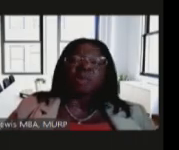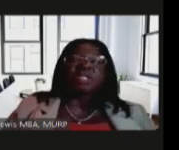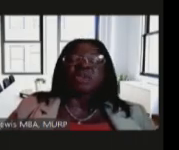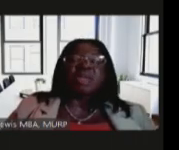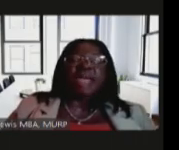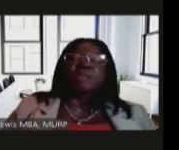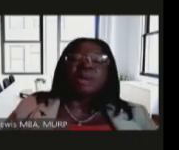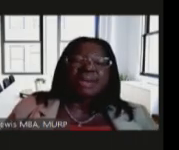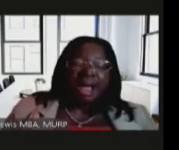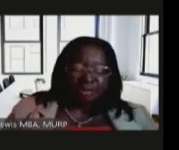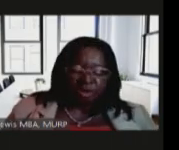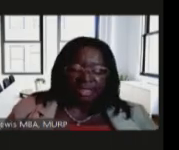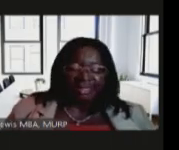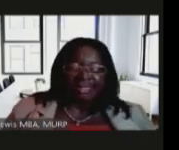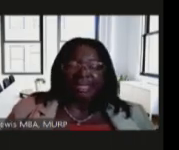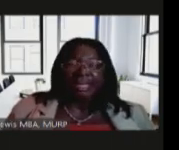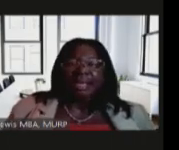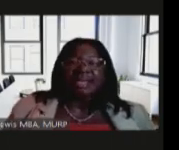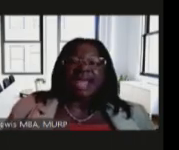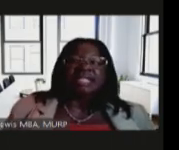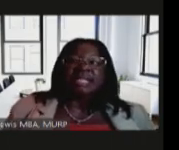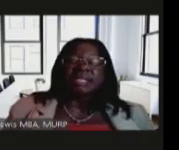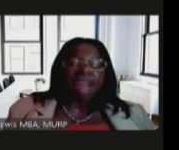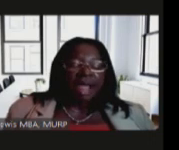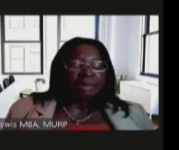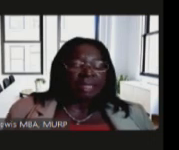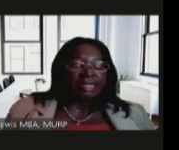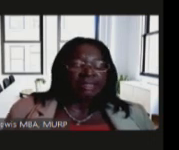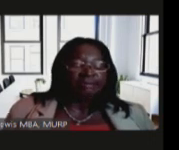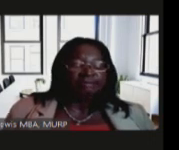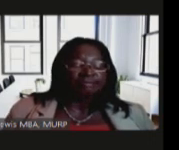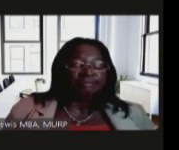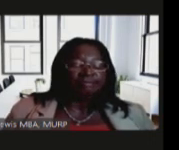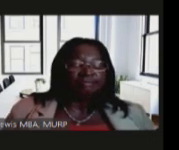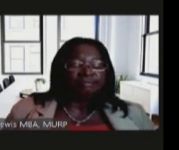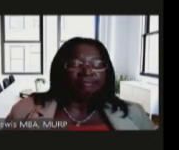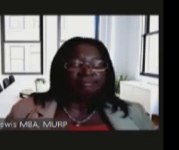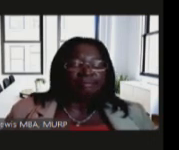rate was 38.9%. Next slide, please.